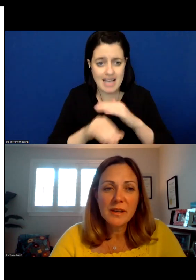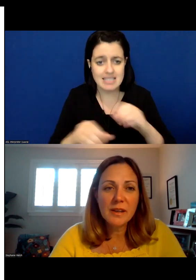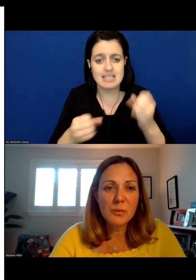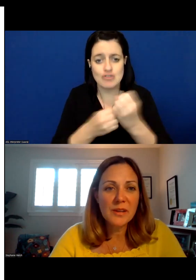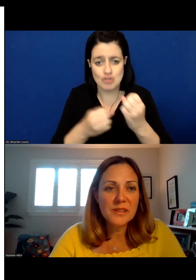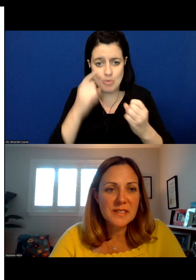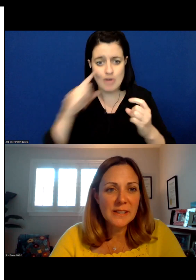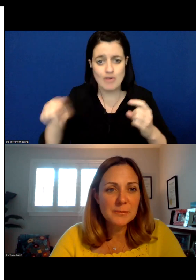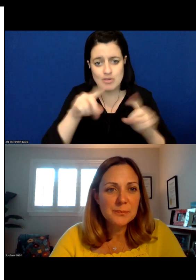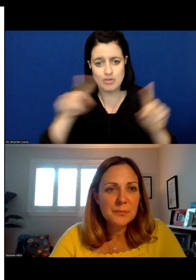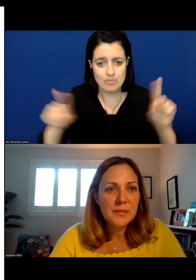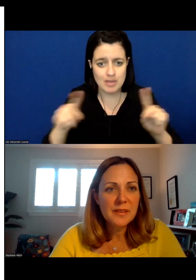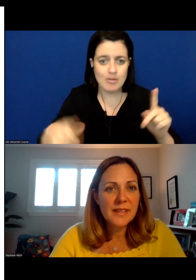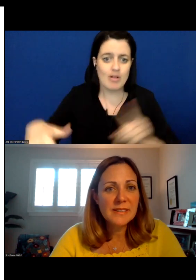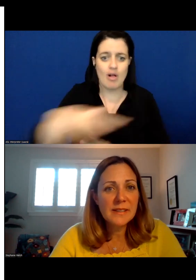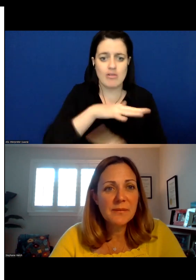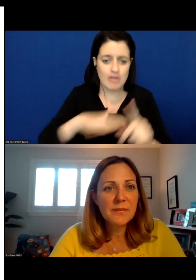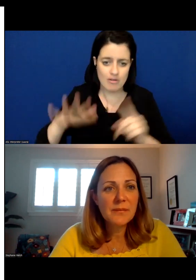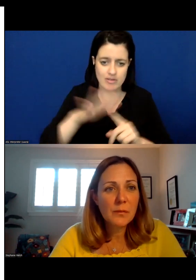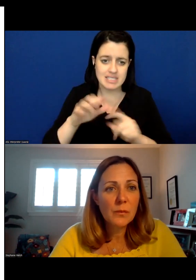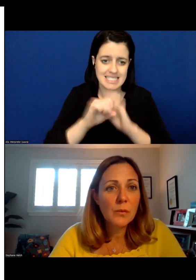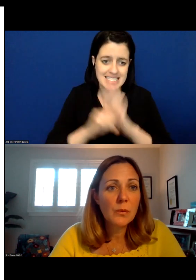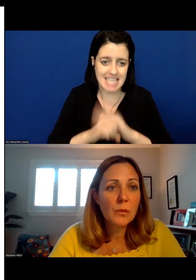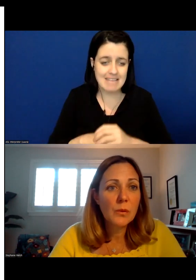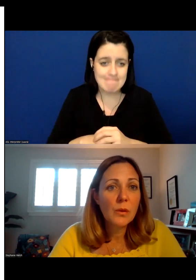people around the state. Next slide.